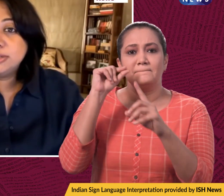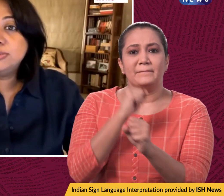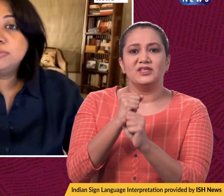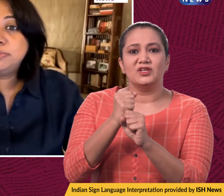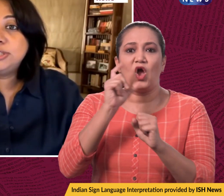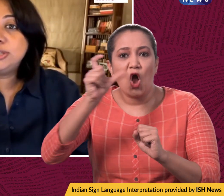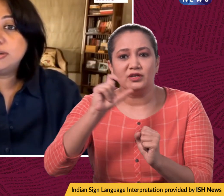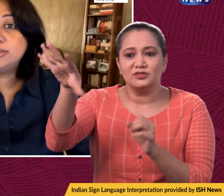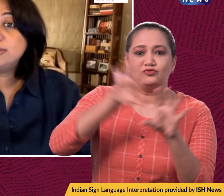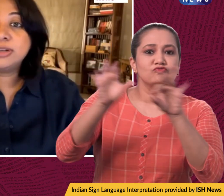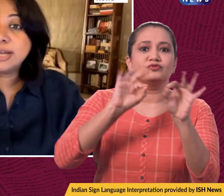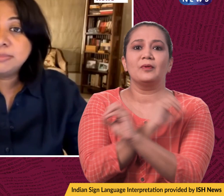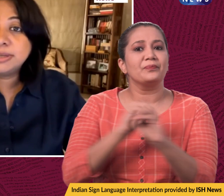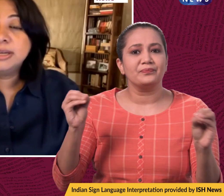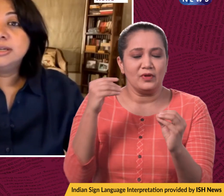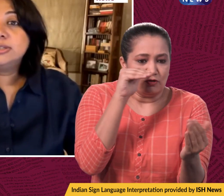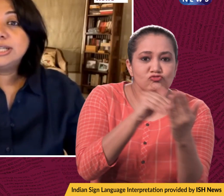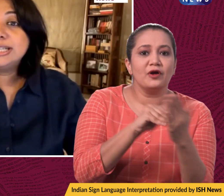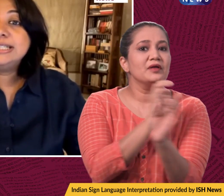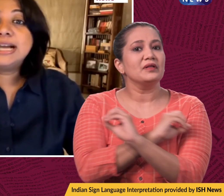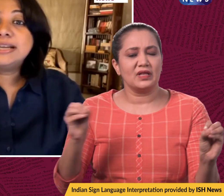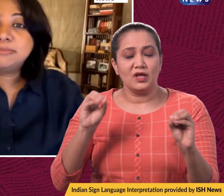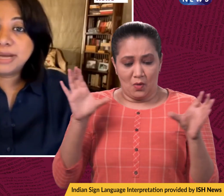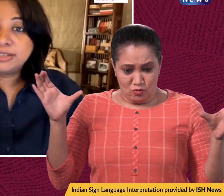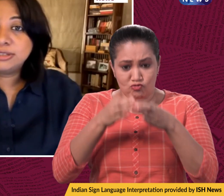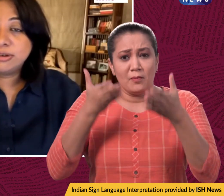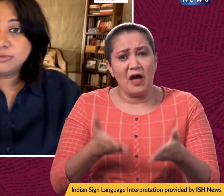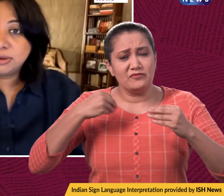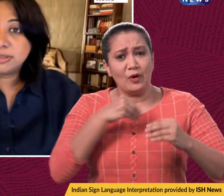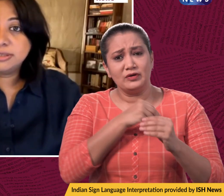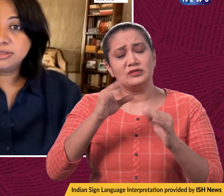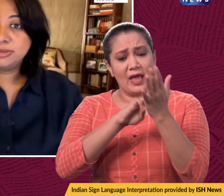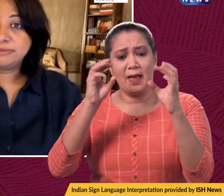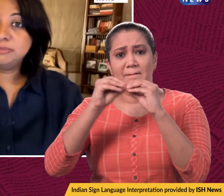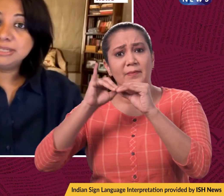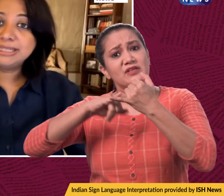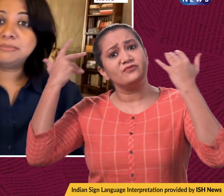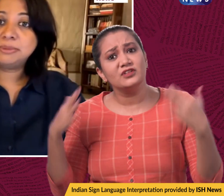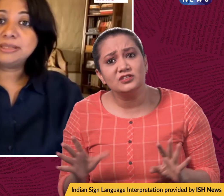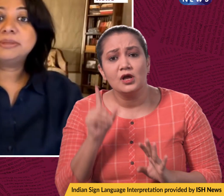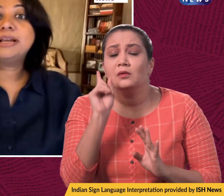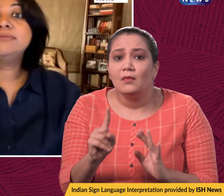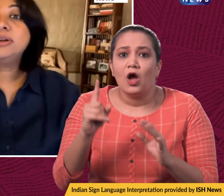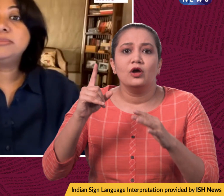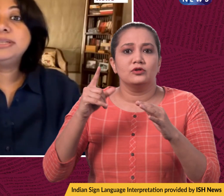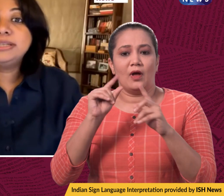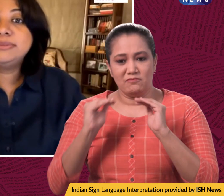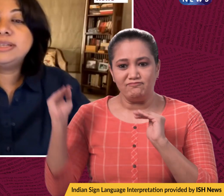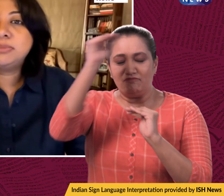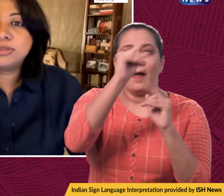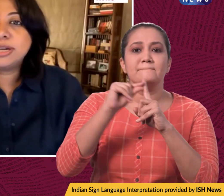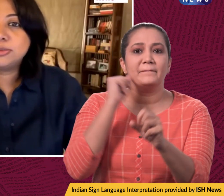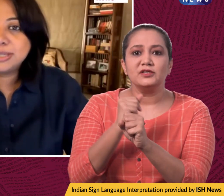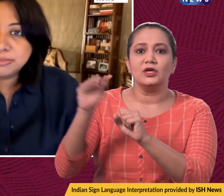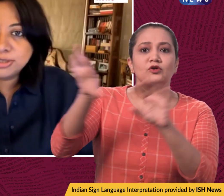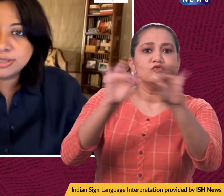placements into PG colleges have not happened. So there's an entire batch of doctors who have completed MBBS but have not been given